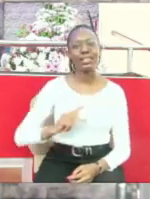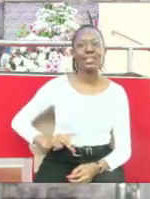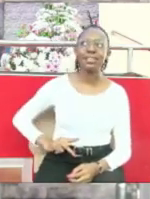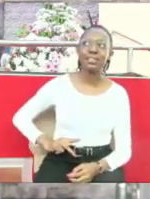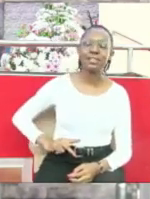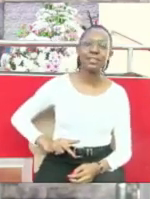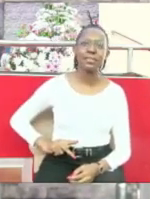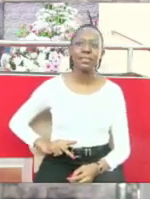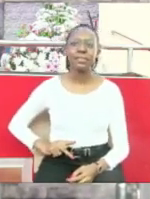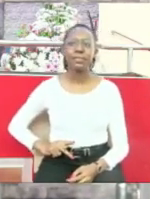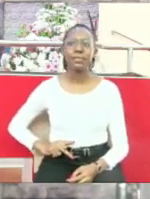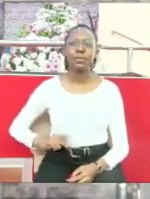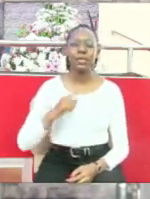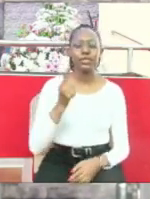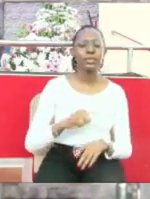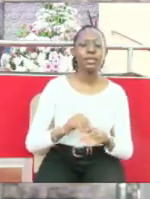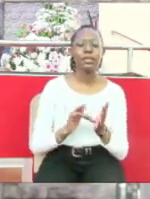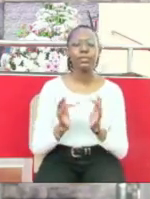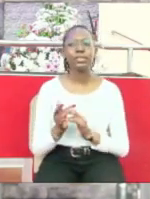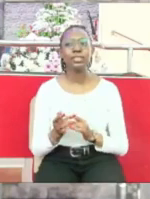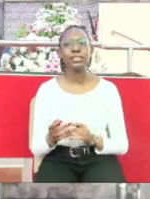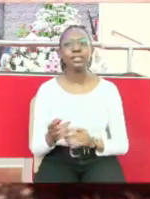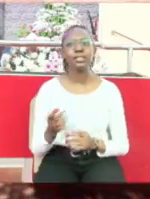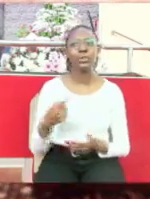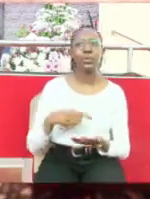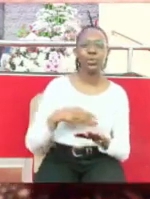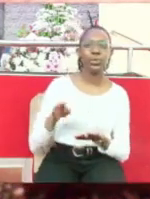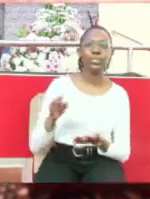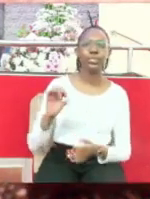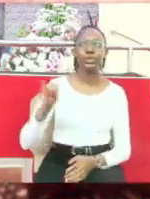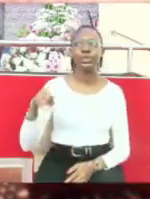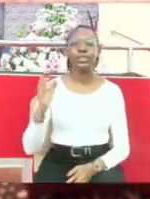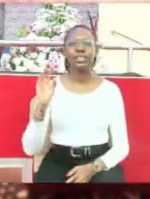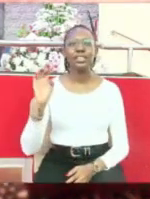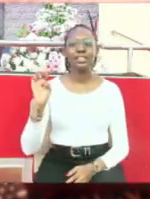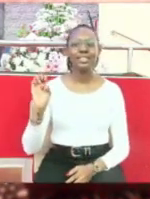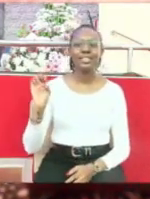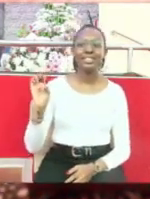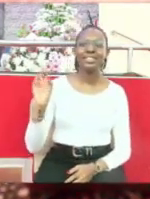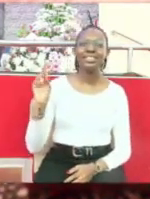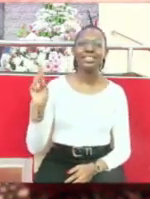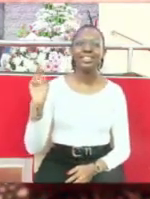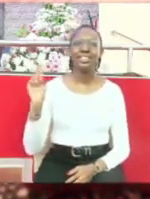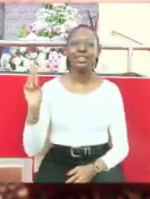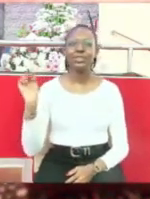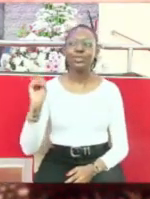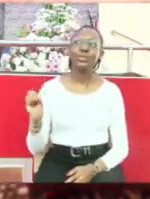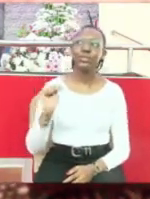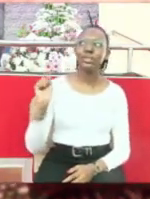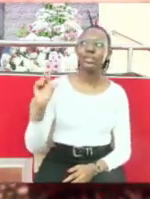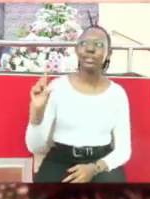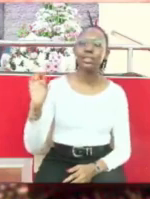alikuwa ndio utabiri. So when Jesus entered Jerusalem. Na hivyo basi Yesu alipoingia Yerusalemu. Seated on a donkey. Akiwa ameketi juu ya punda. As did